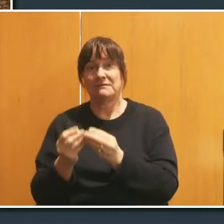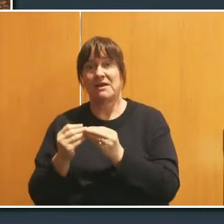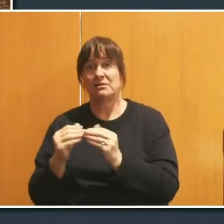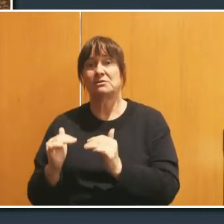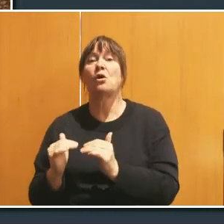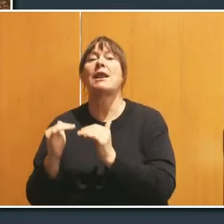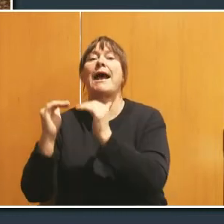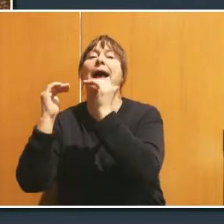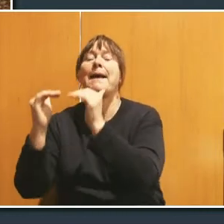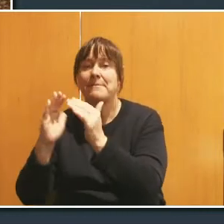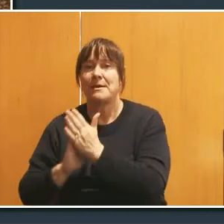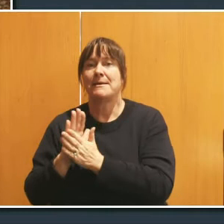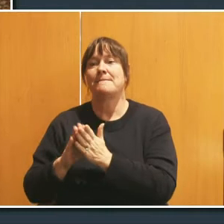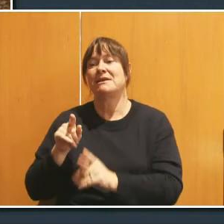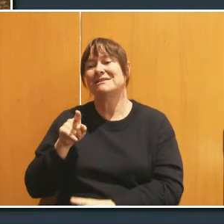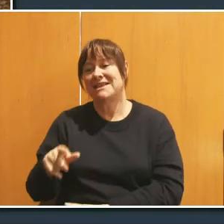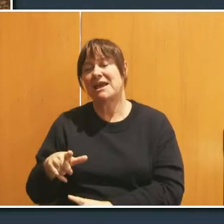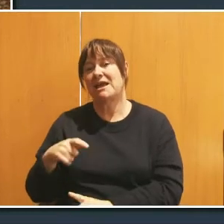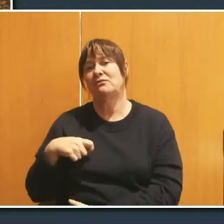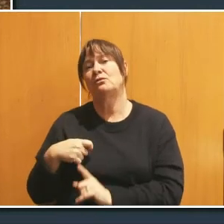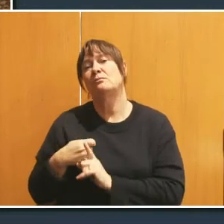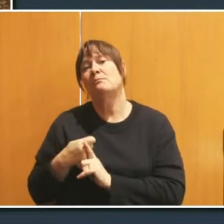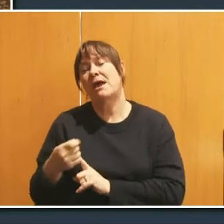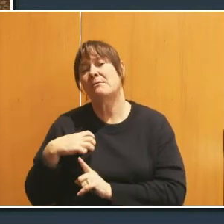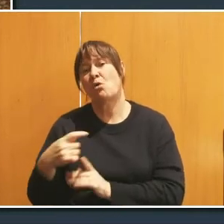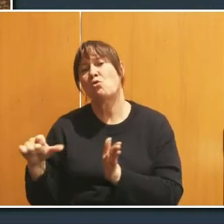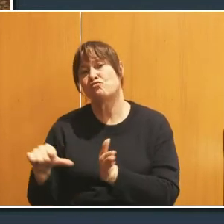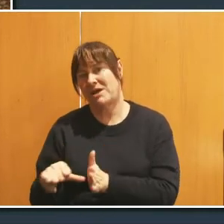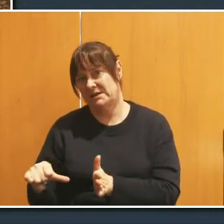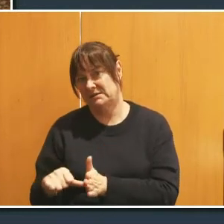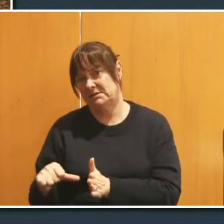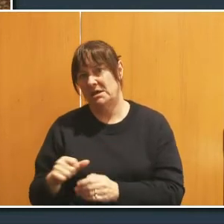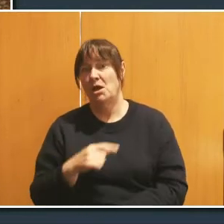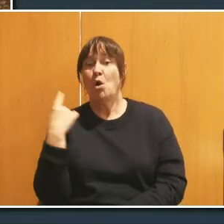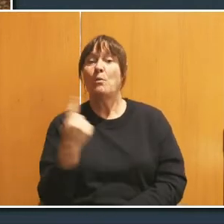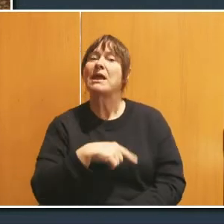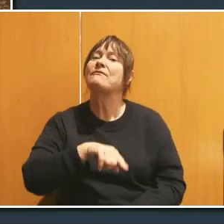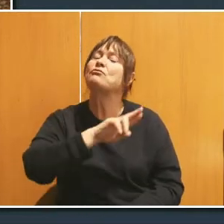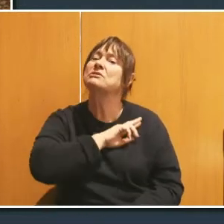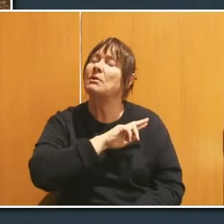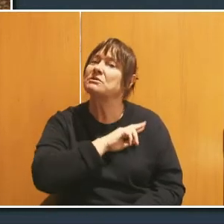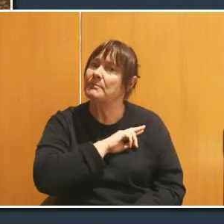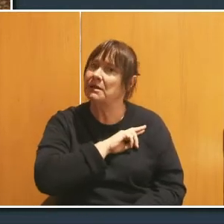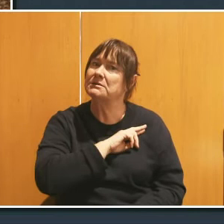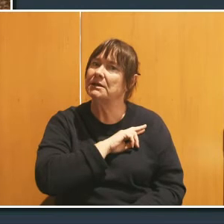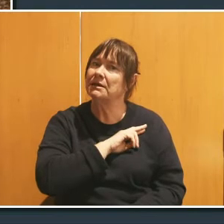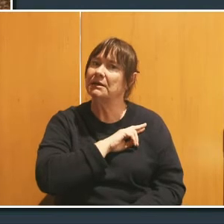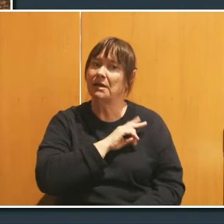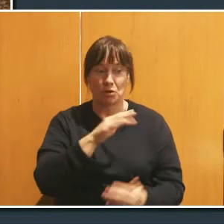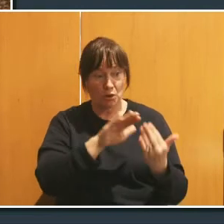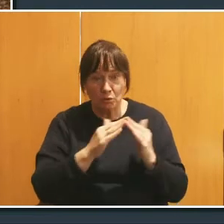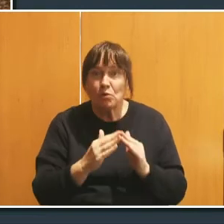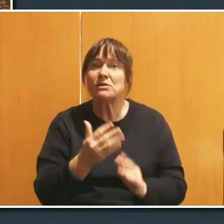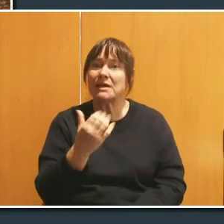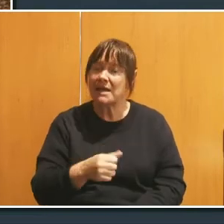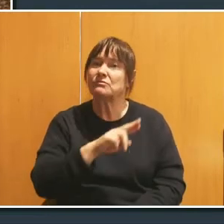with a more substantive rate change. And I think that we have a moral responsibility as a community and